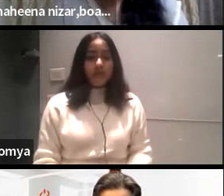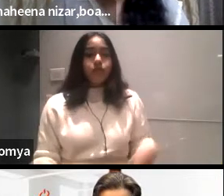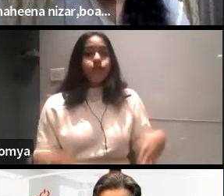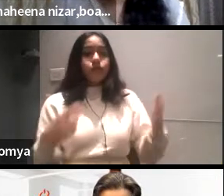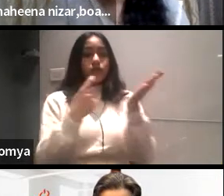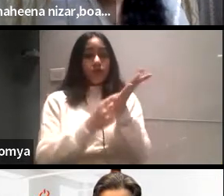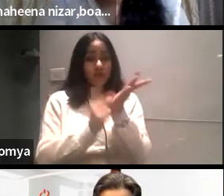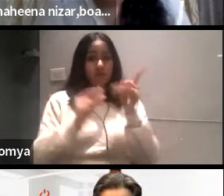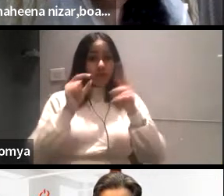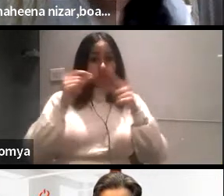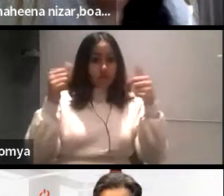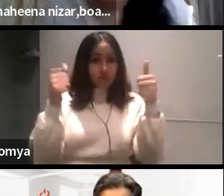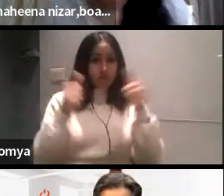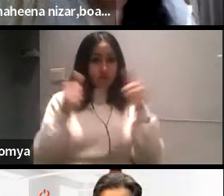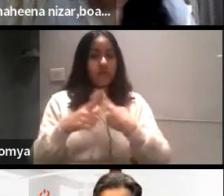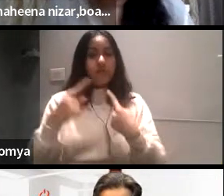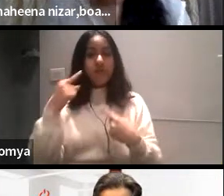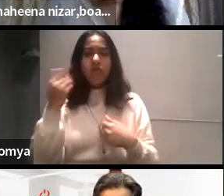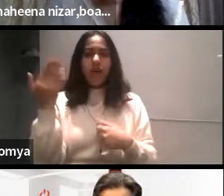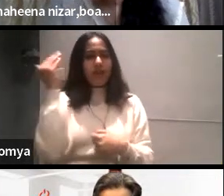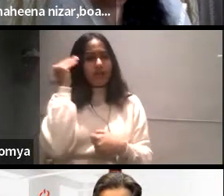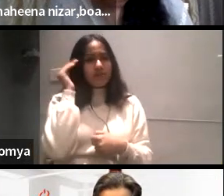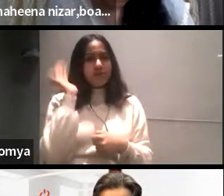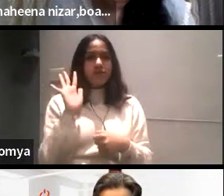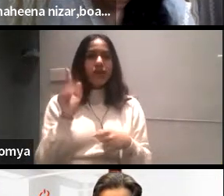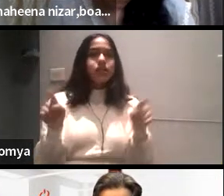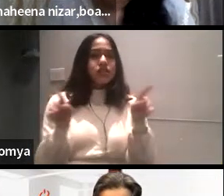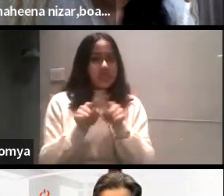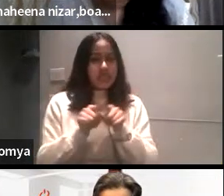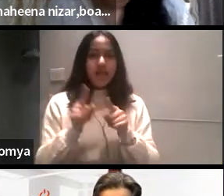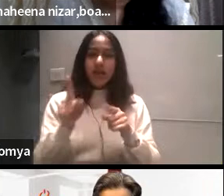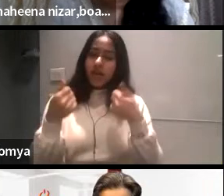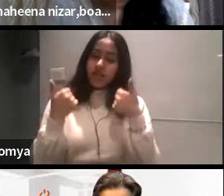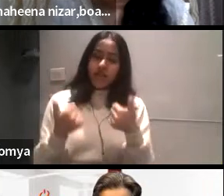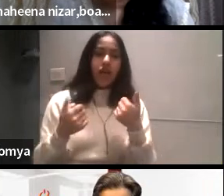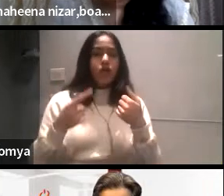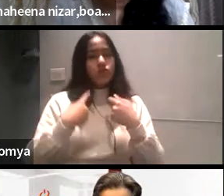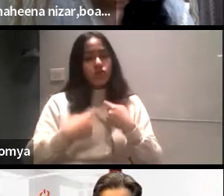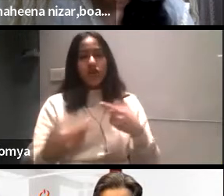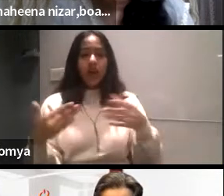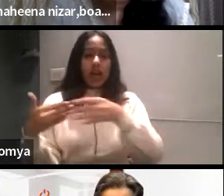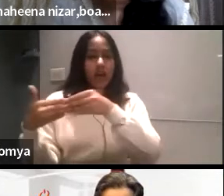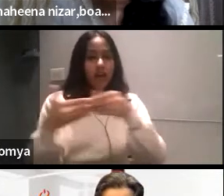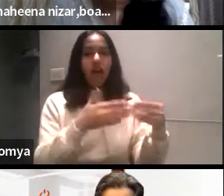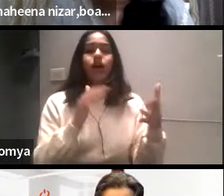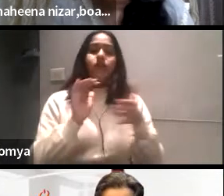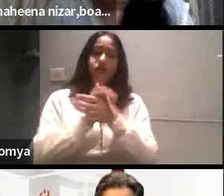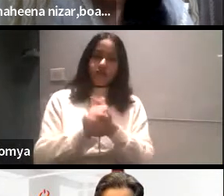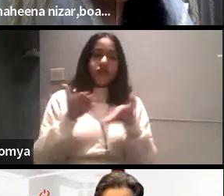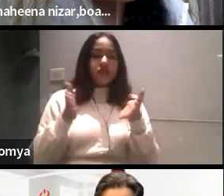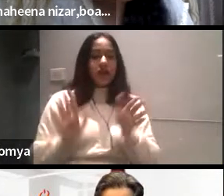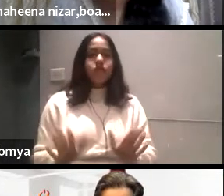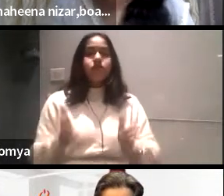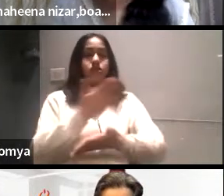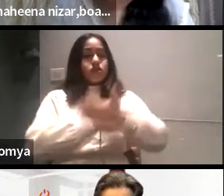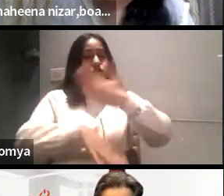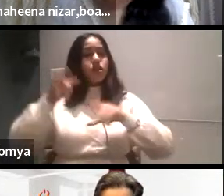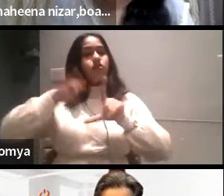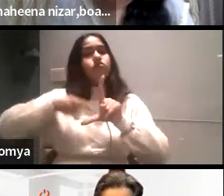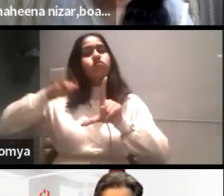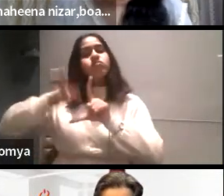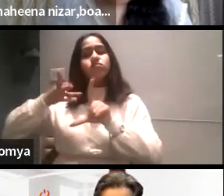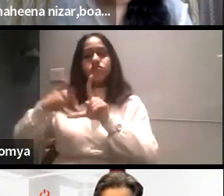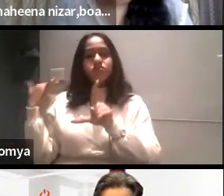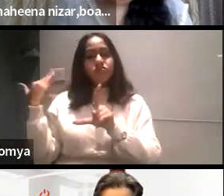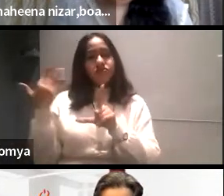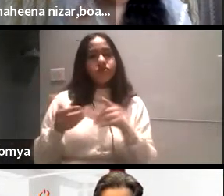Rupa ji is a known, she has been a patron, she has been a well-wisher, she has been a friend of Sarthak for years and years.